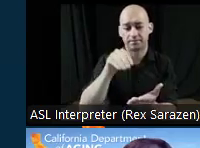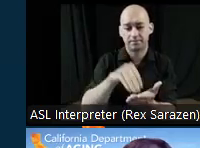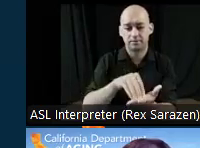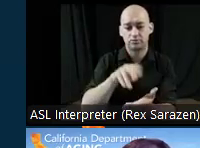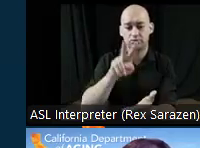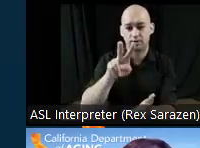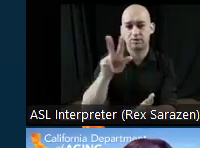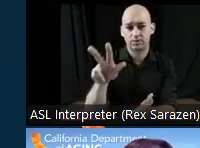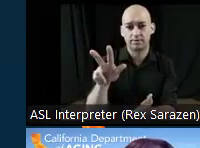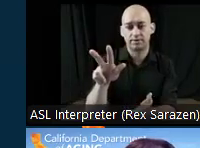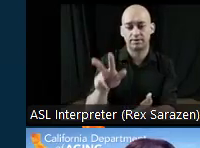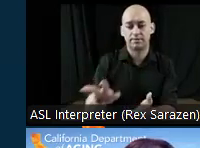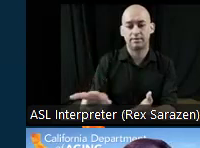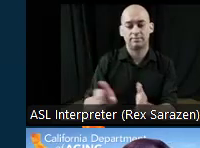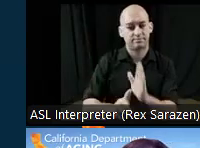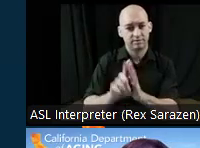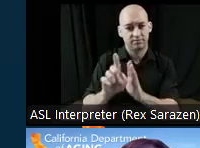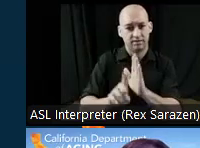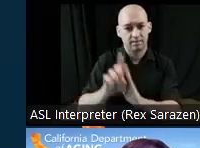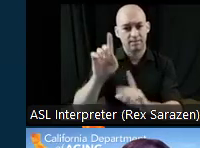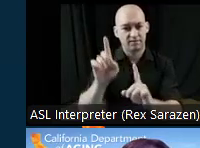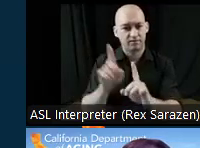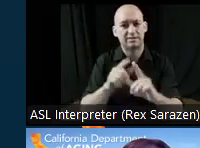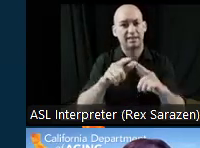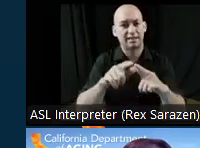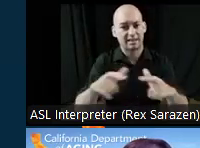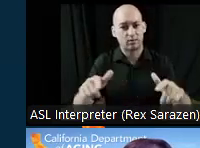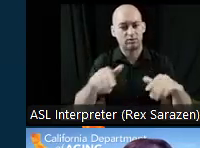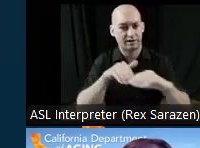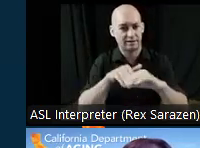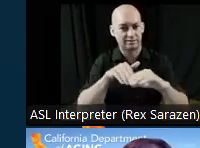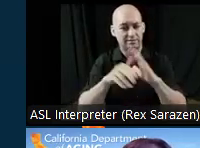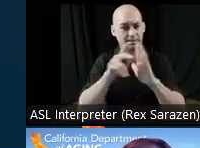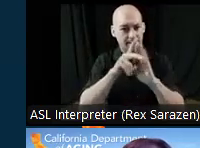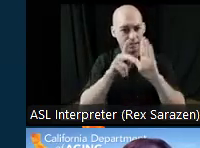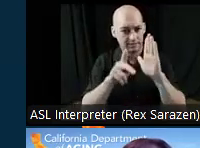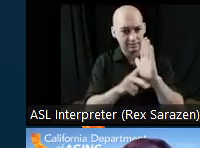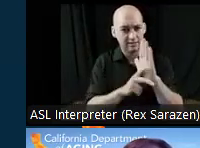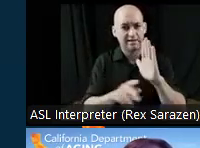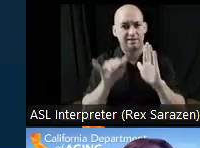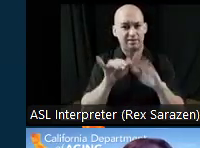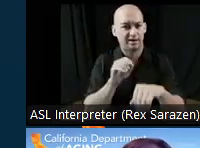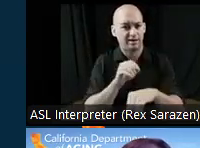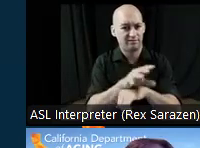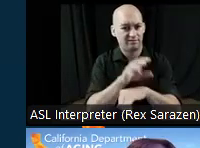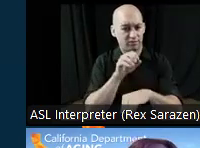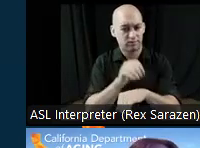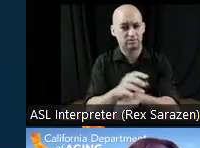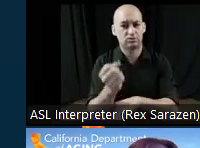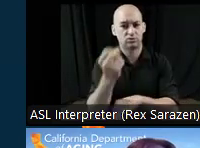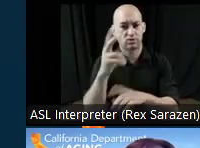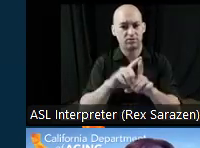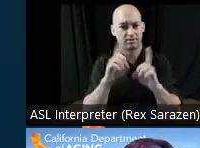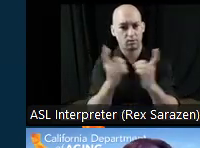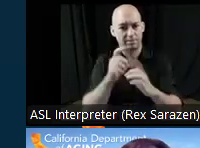2023, they developed their first language access policy, which then influenced the 12 departments